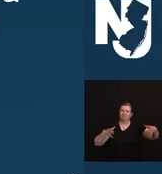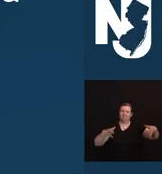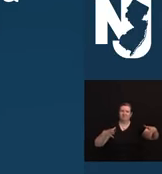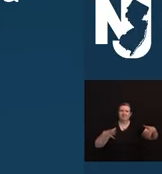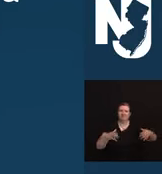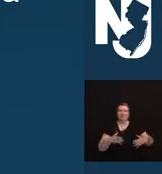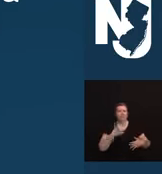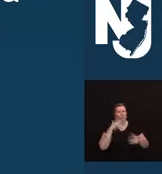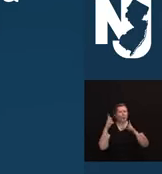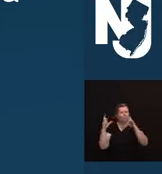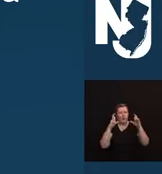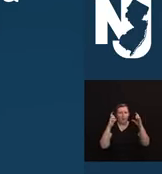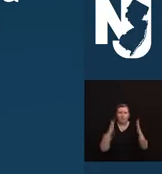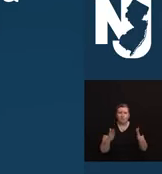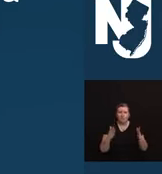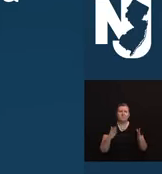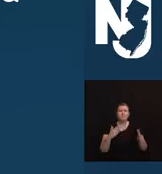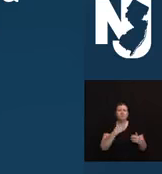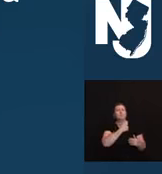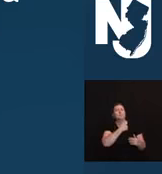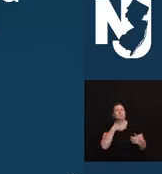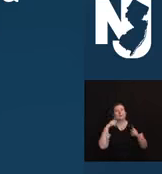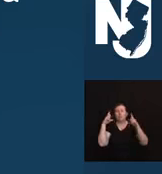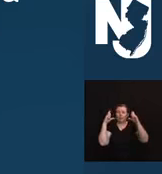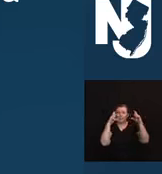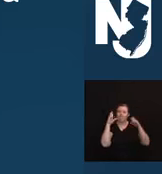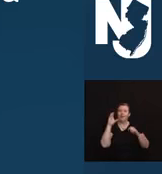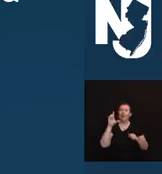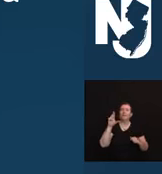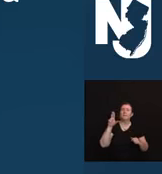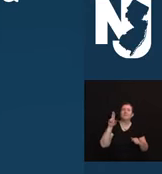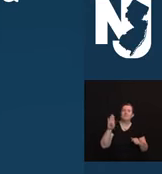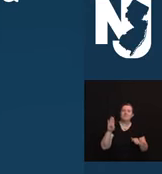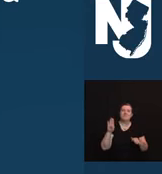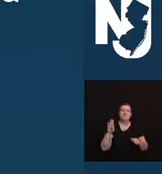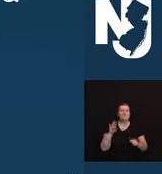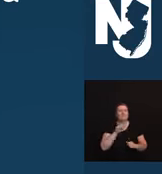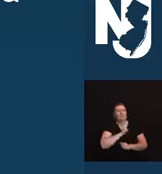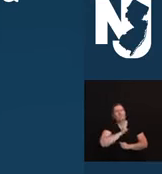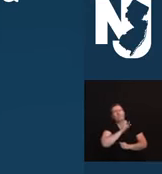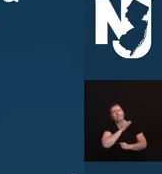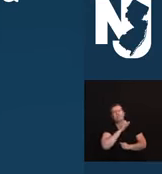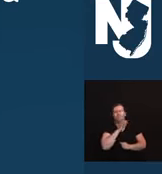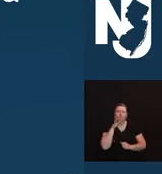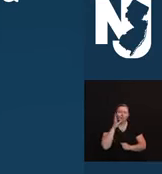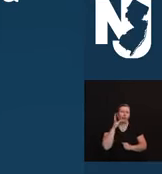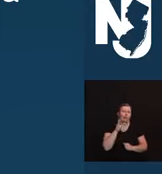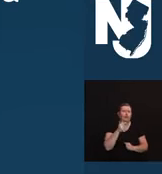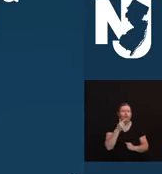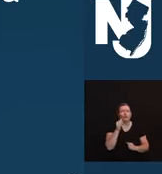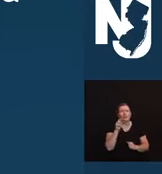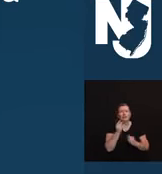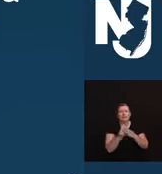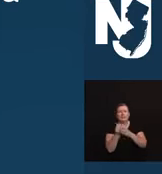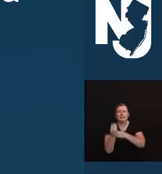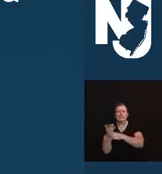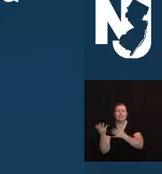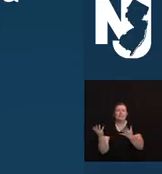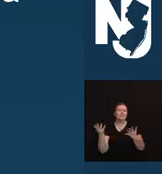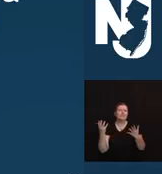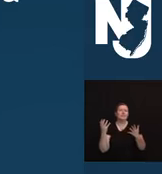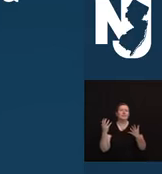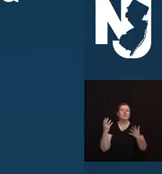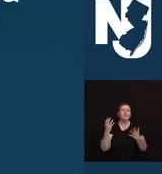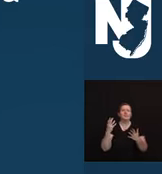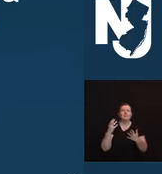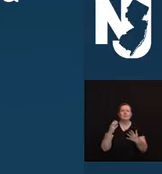Camera Club. She had so many passions, from gardening to the New York Times crossword to her and Al's summer home in Maine, that became